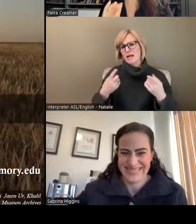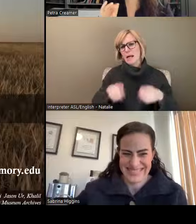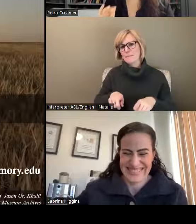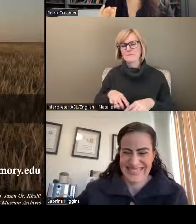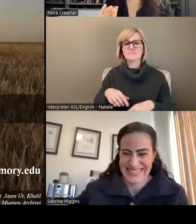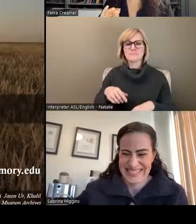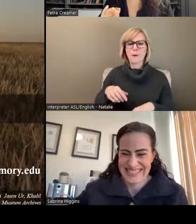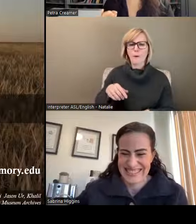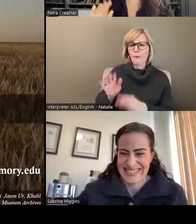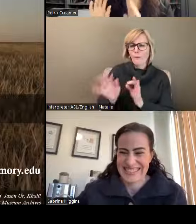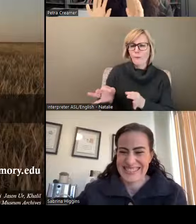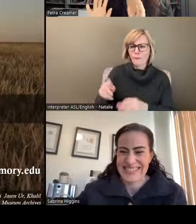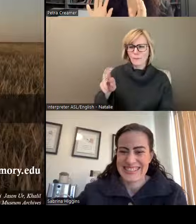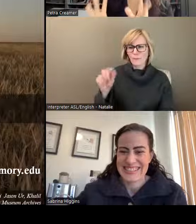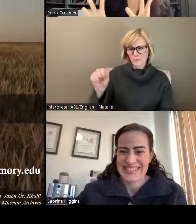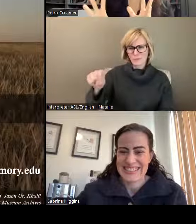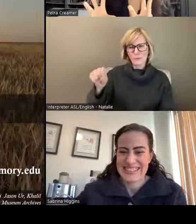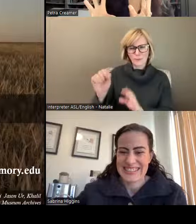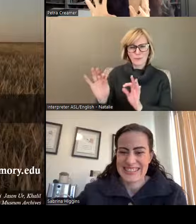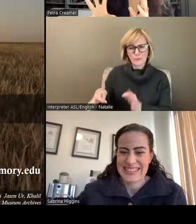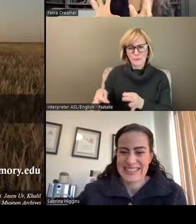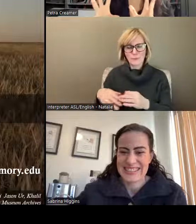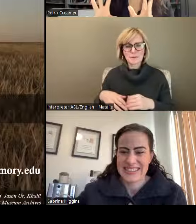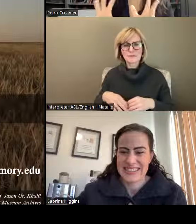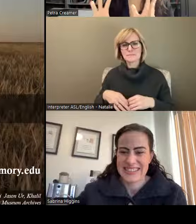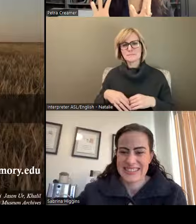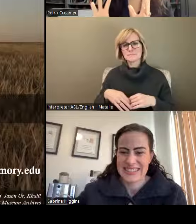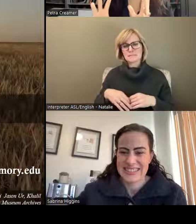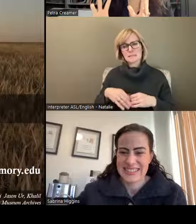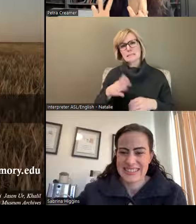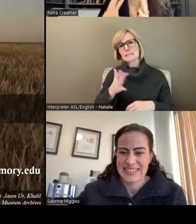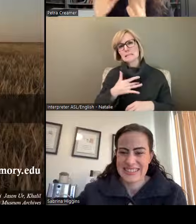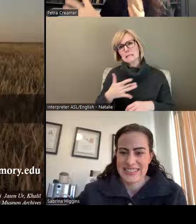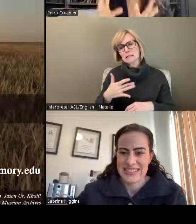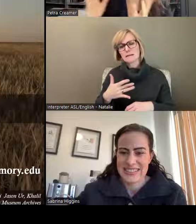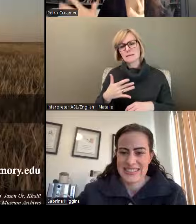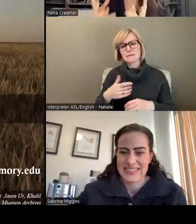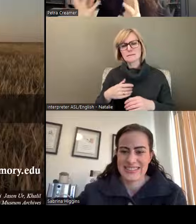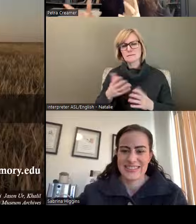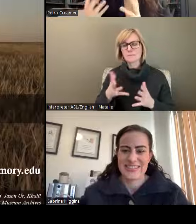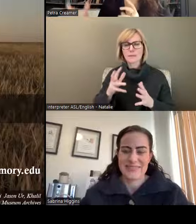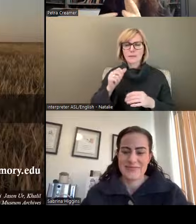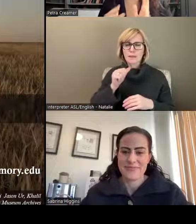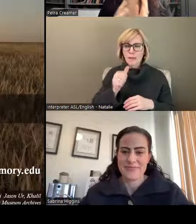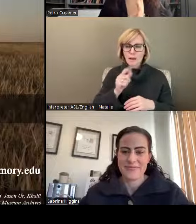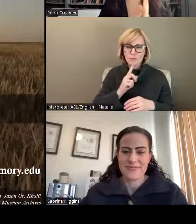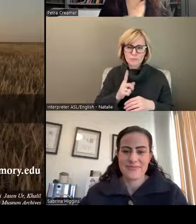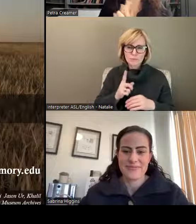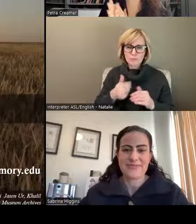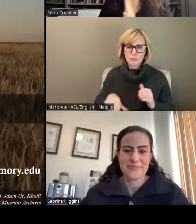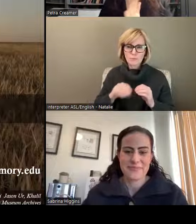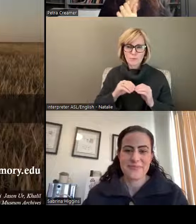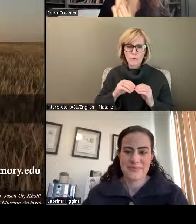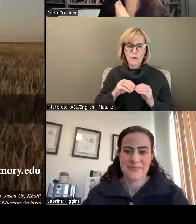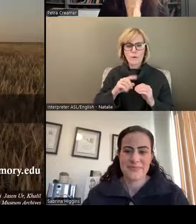certainly. So we have a tendency, and this is not so true anymore, right? As we